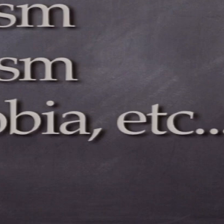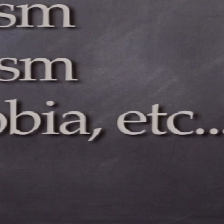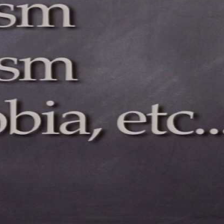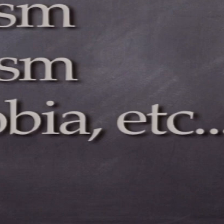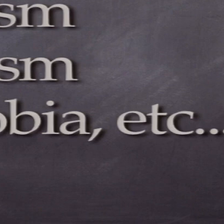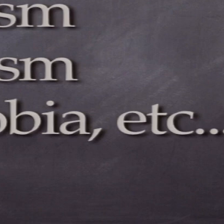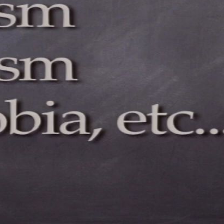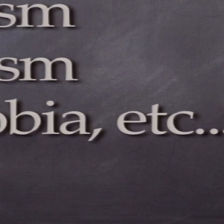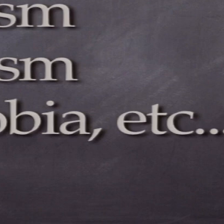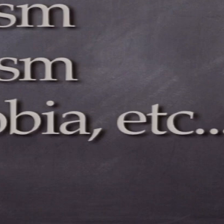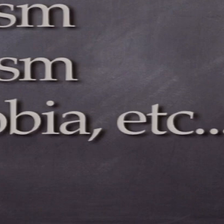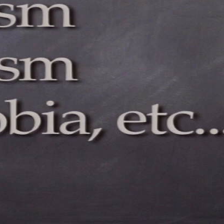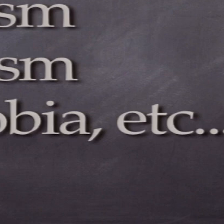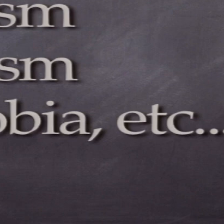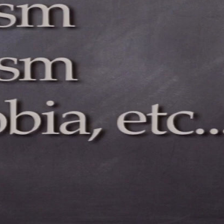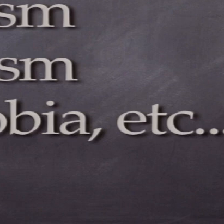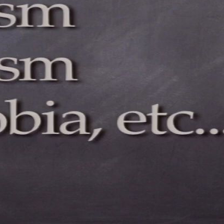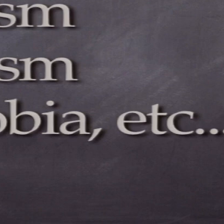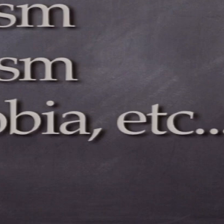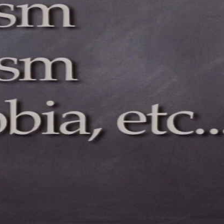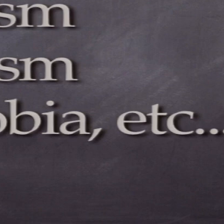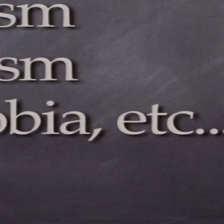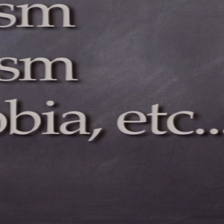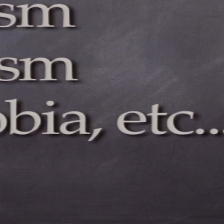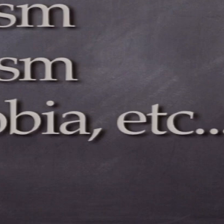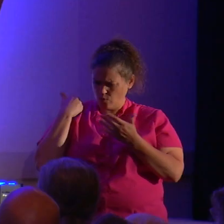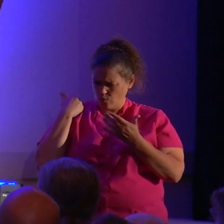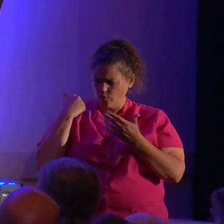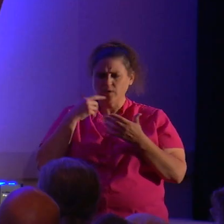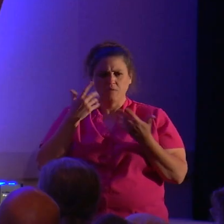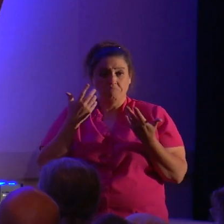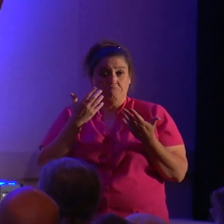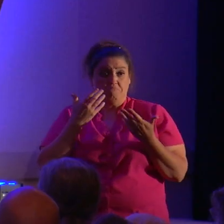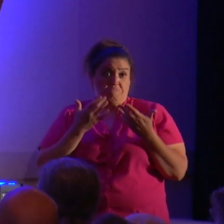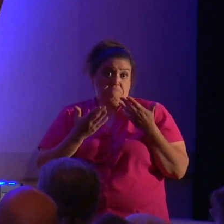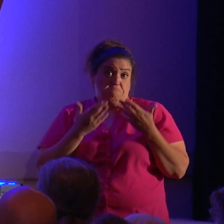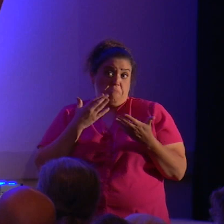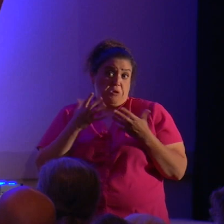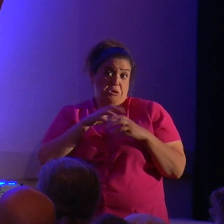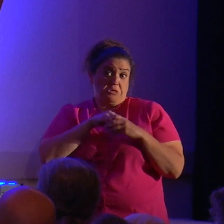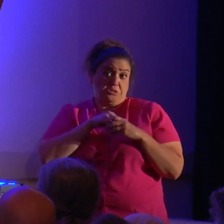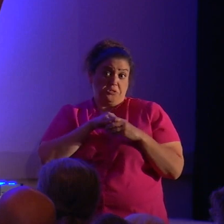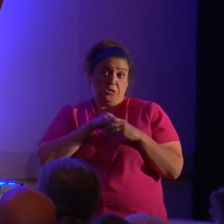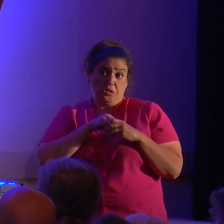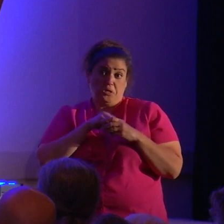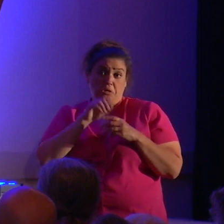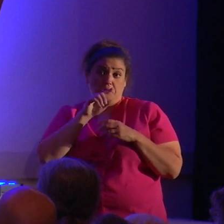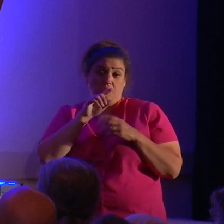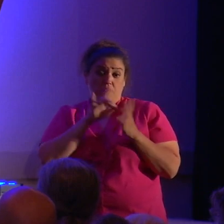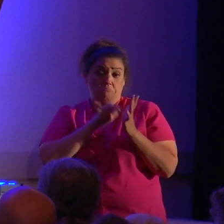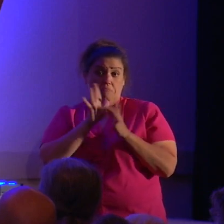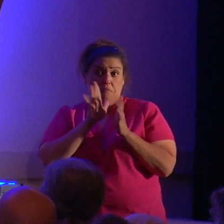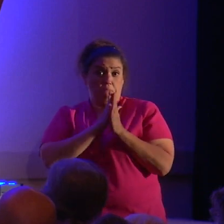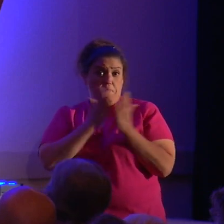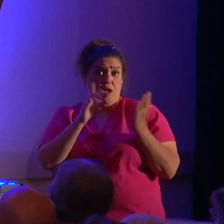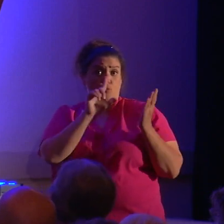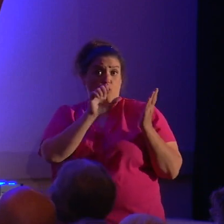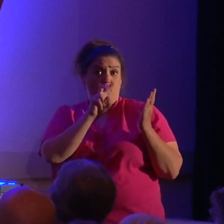preacher a couple weeks ago who said, you know, for all we know, I mean, you know, it's in Leviticus, so the